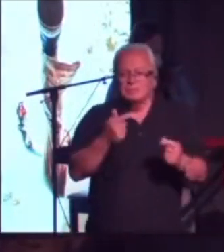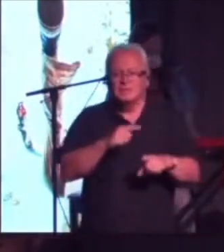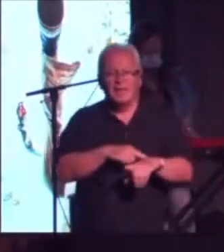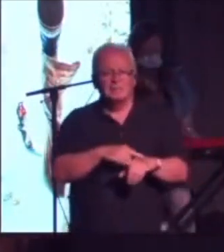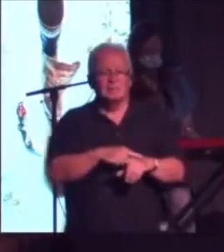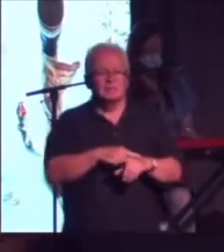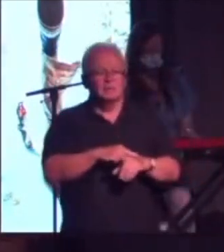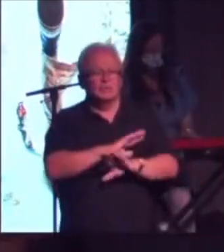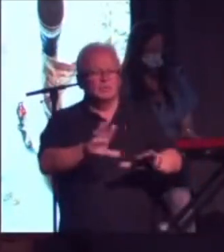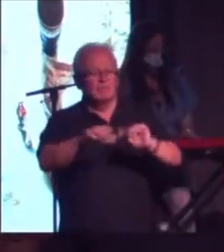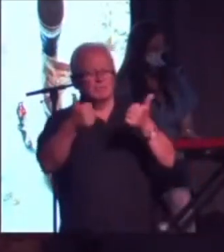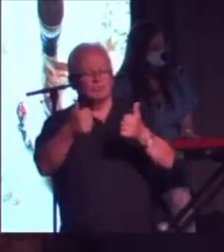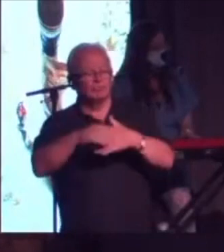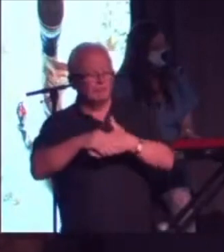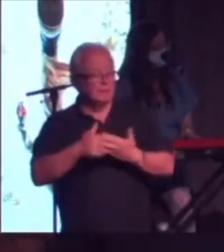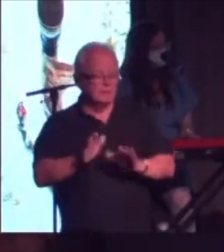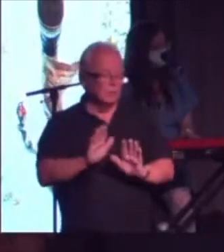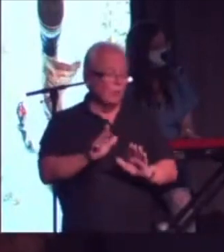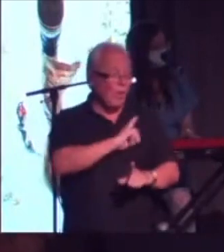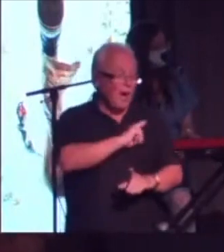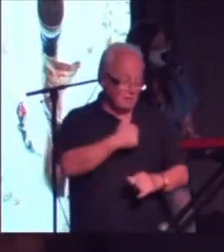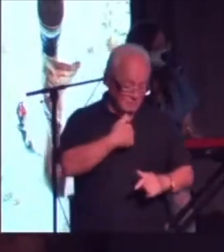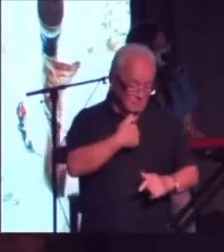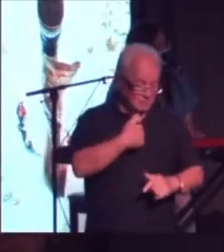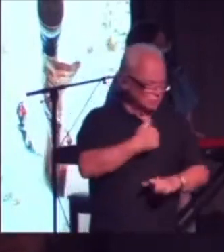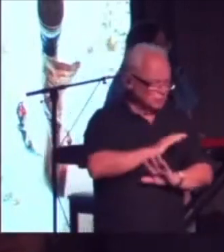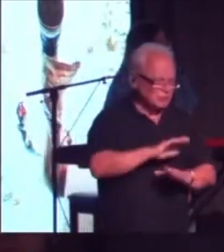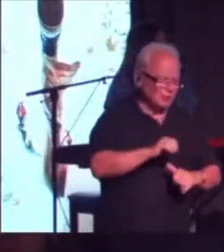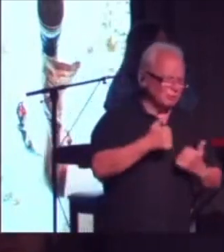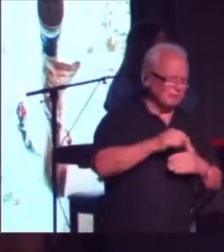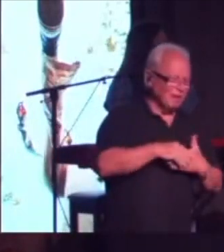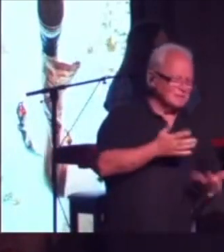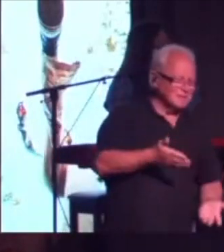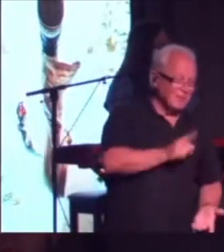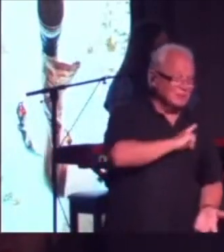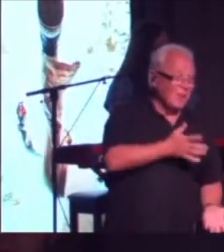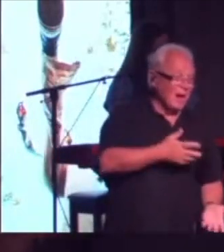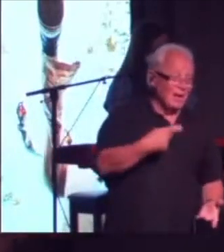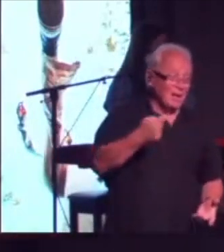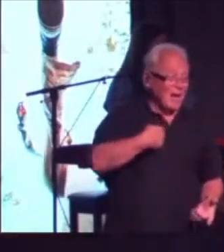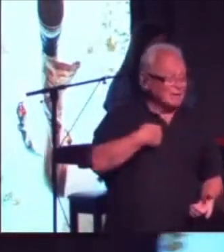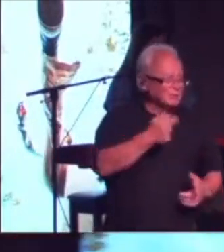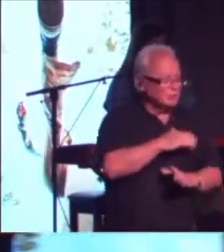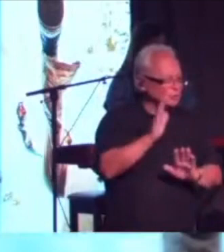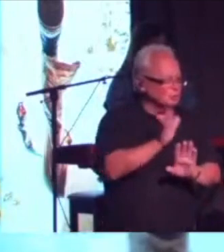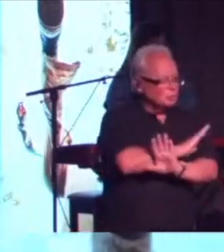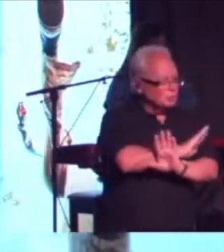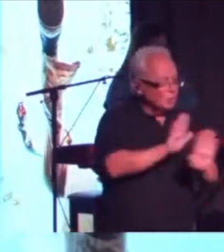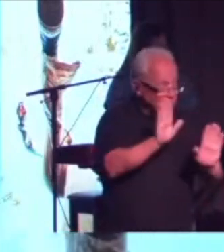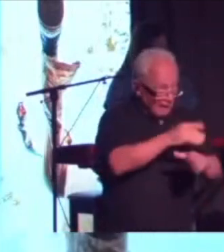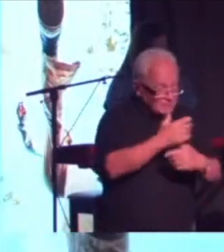friends. But because he gives us the power to be it, he gives us the opportunity to have it. Real, genuine,